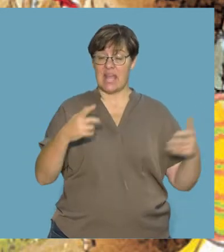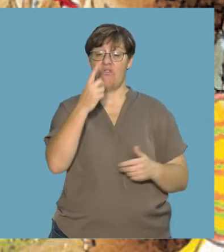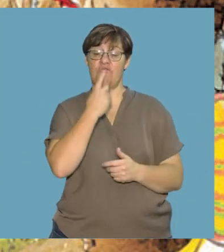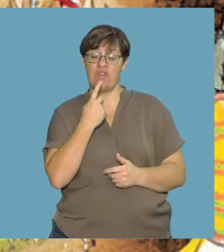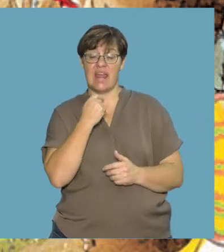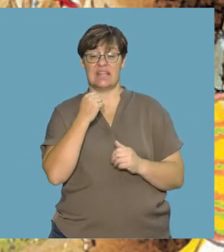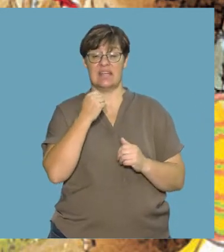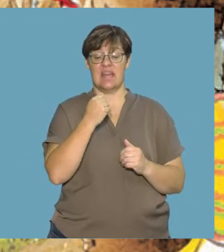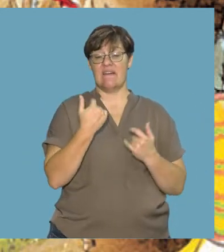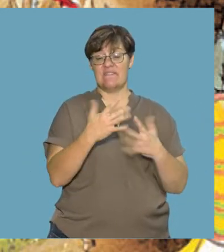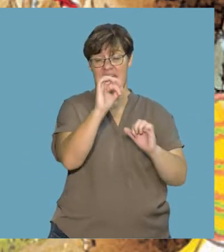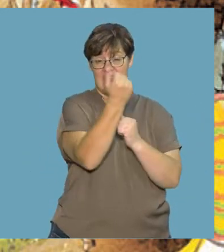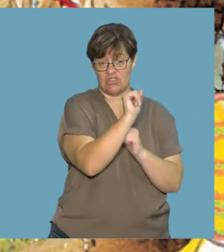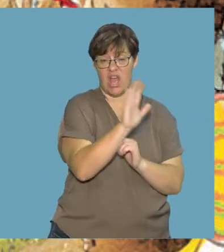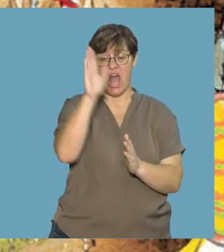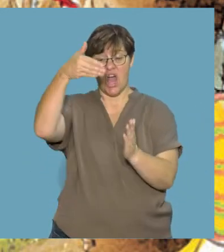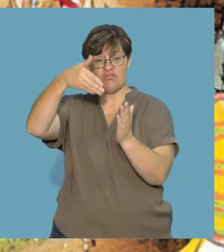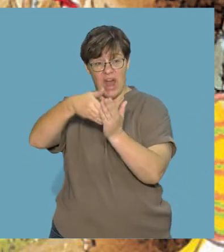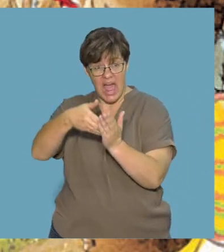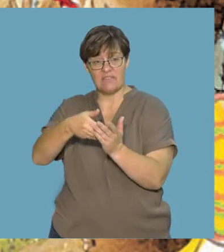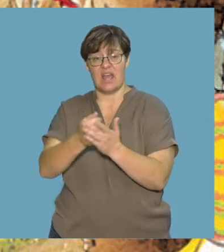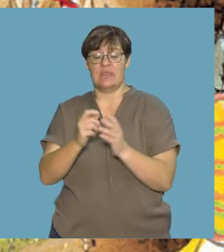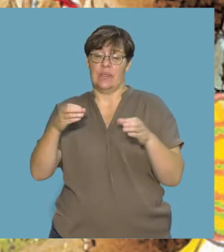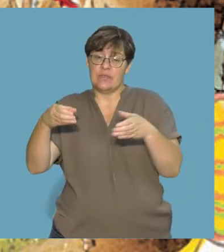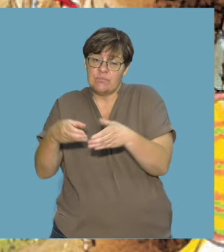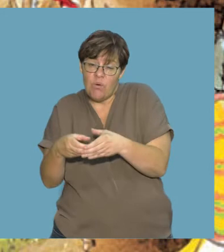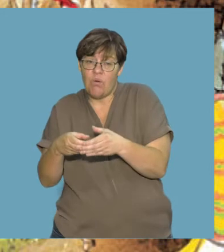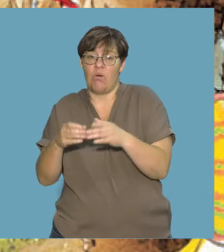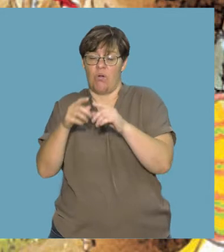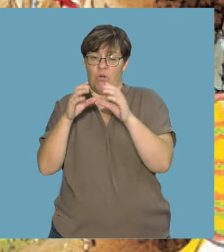engine arrived at the small house.